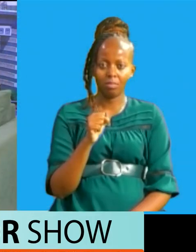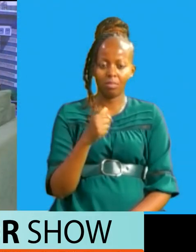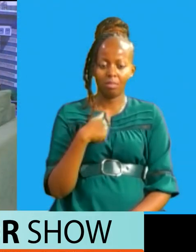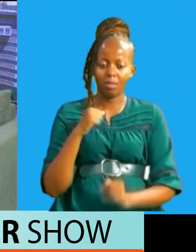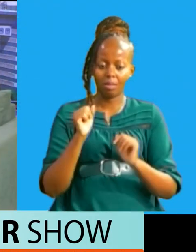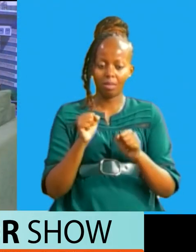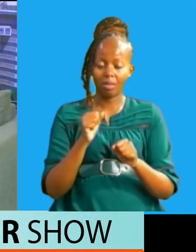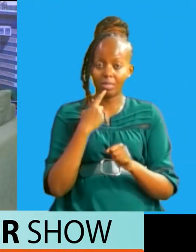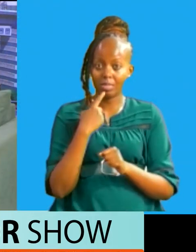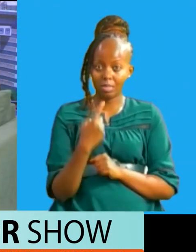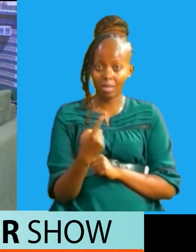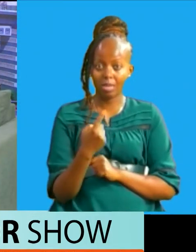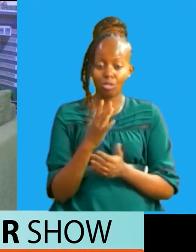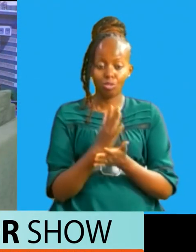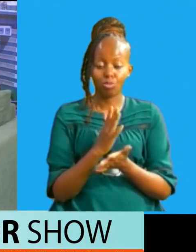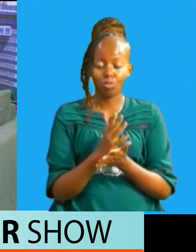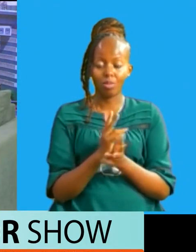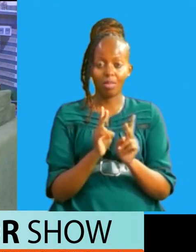say the leave-in,